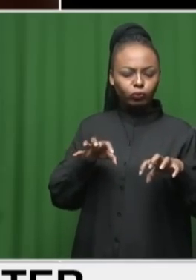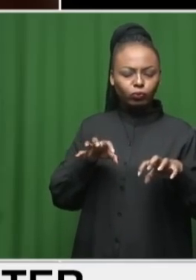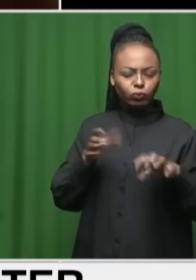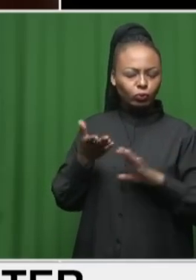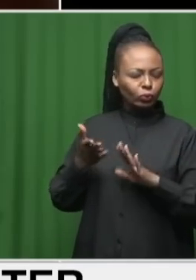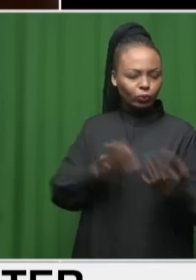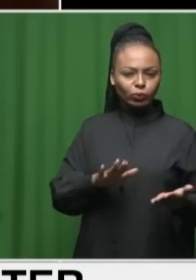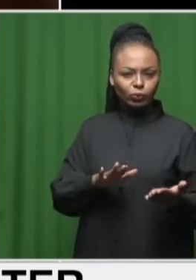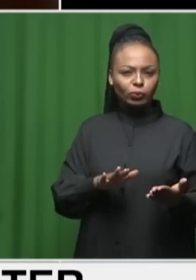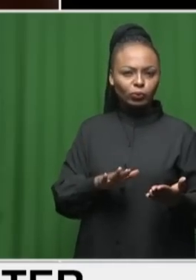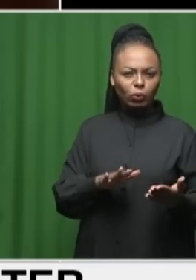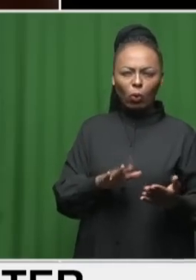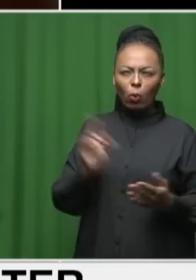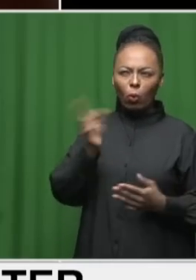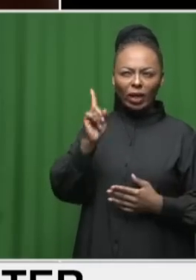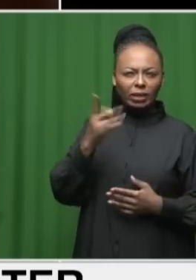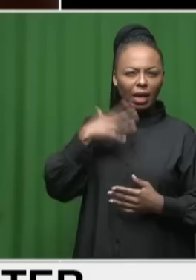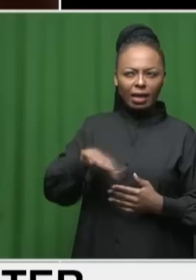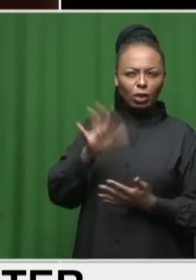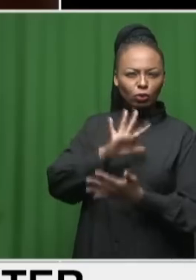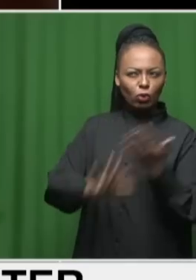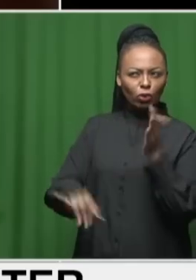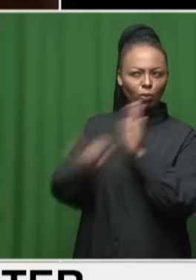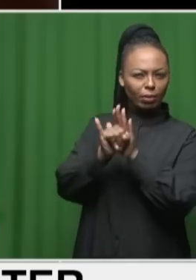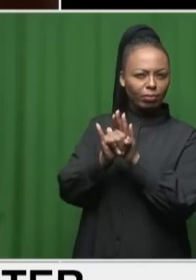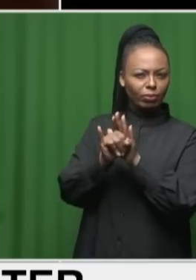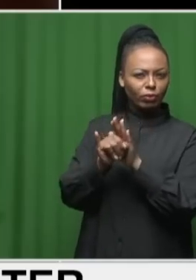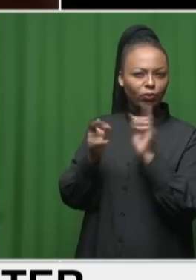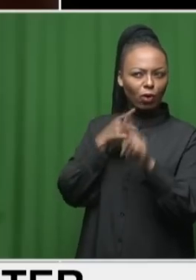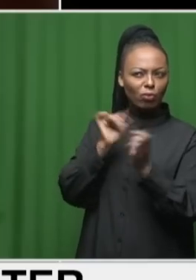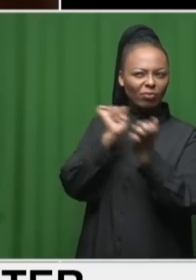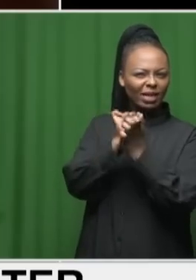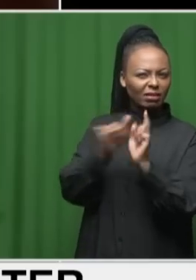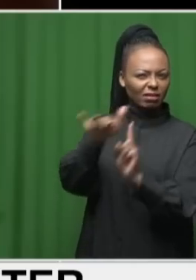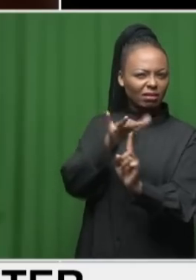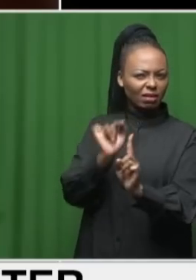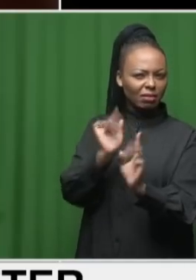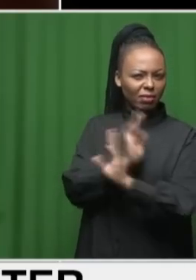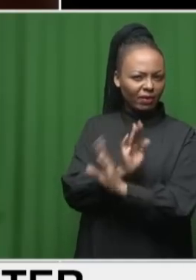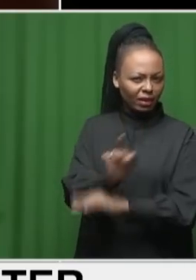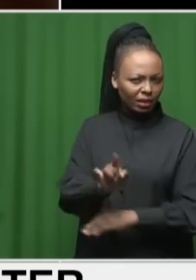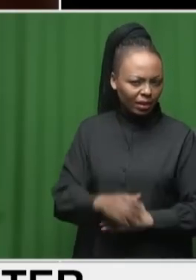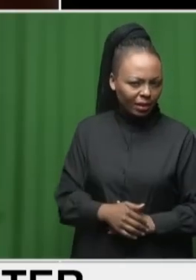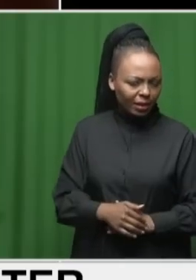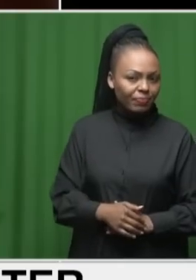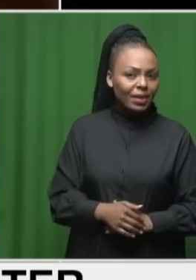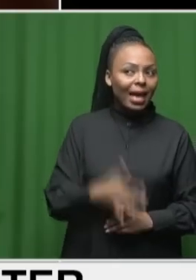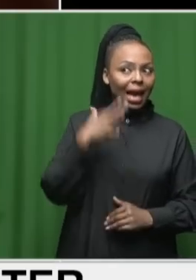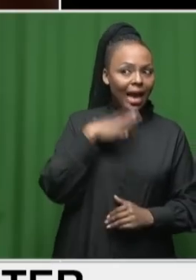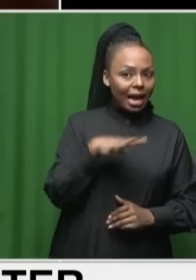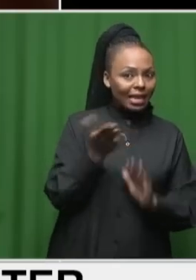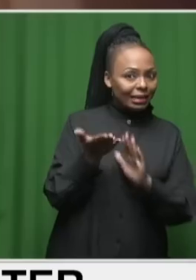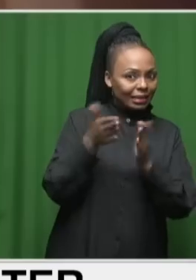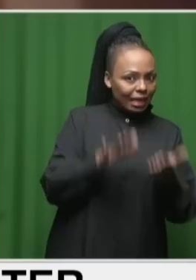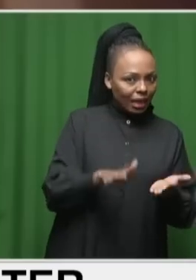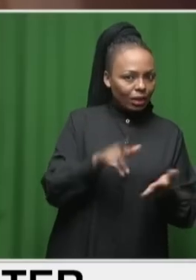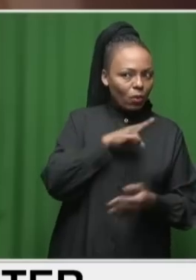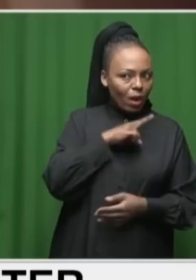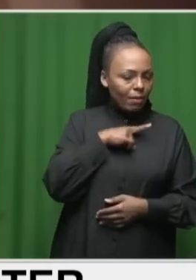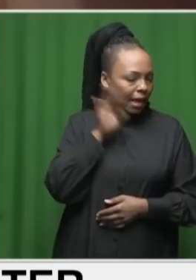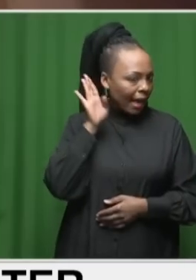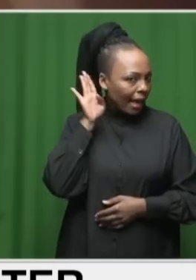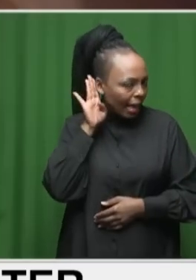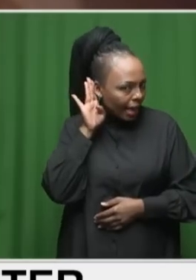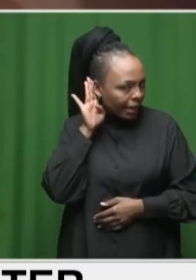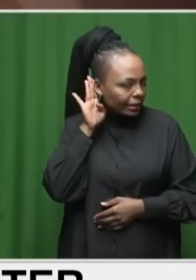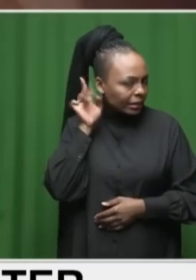of the grave atrocities that take place in these centres? Well, there was another death, because I heard about a